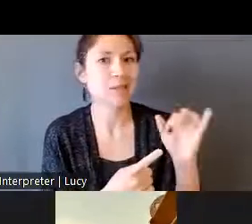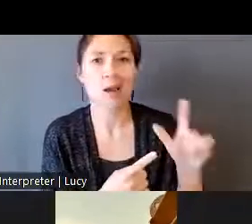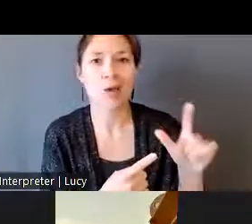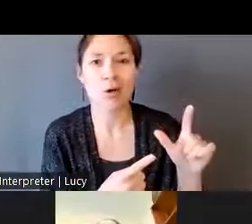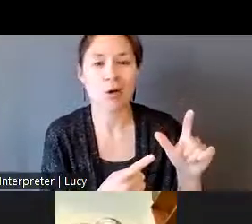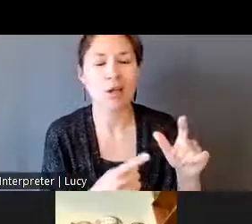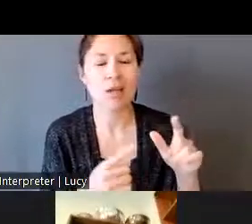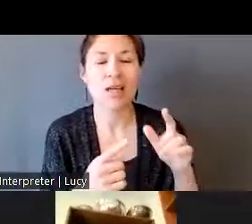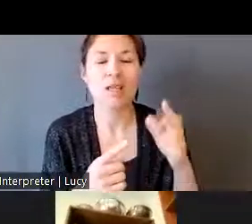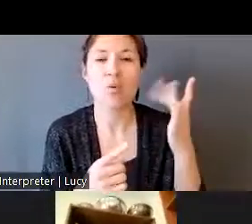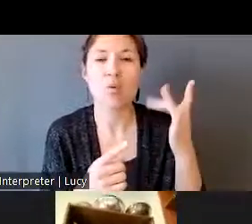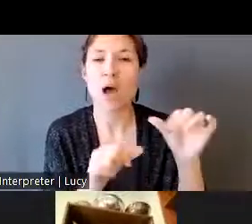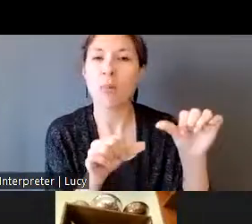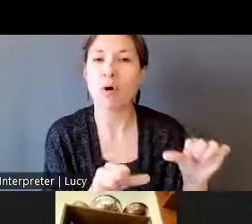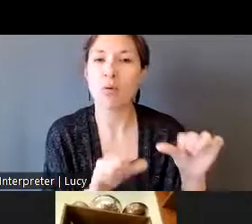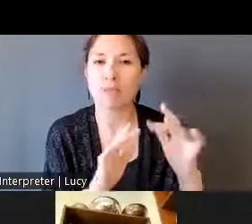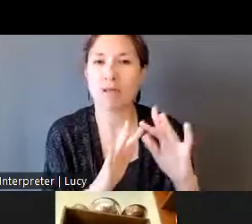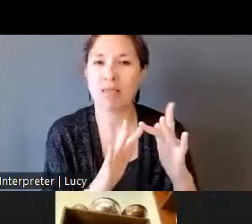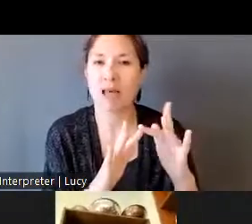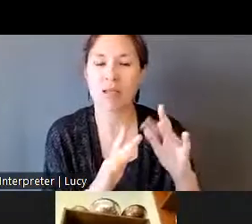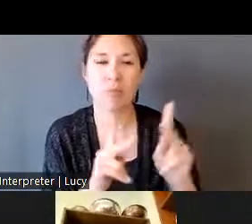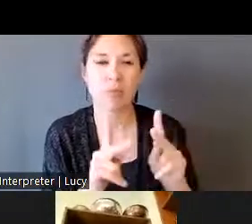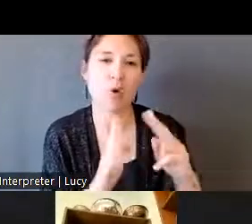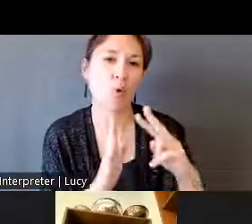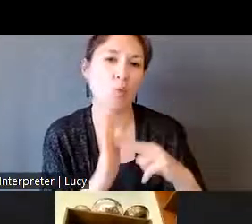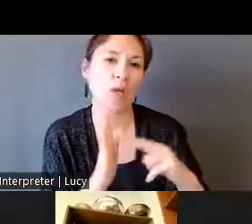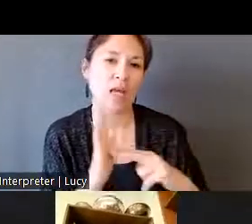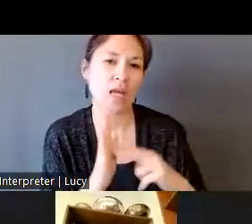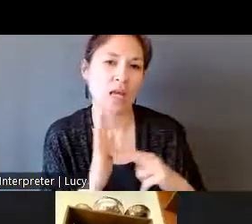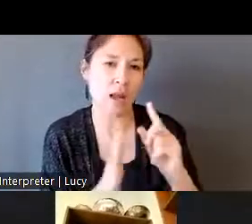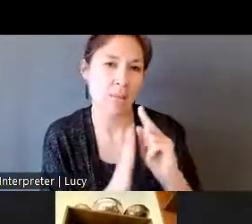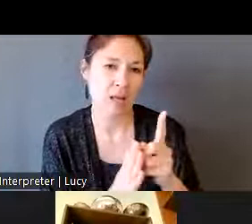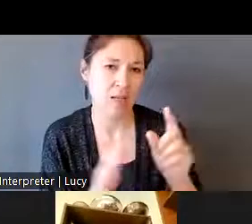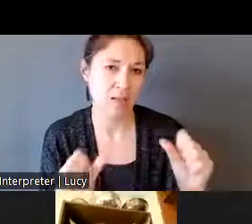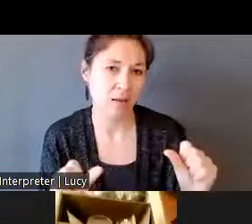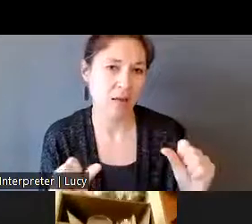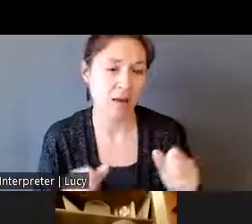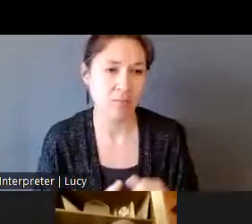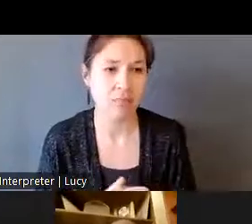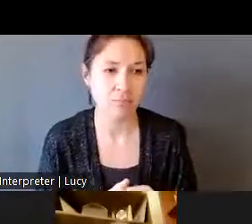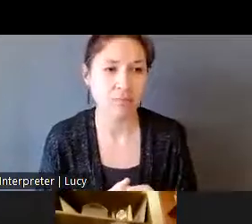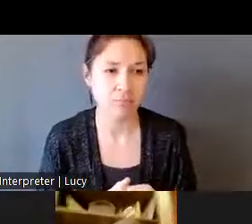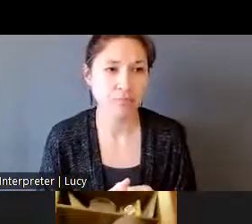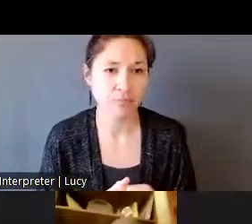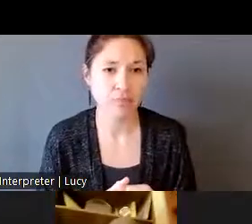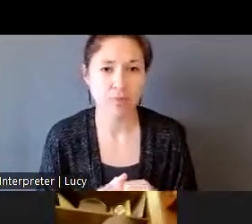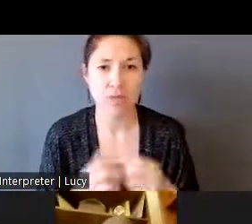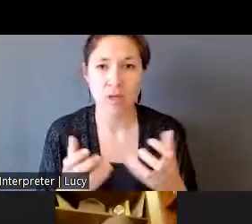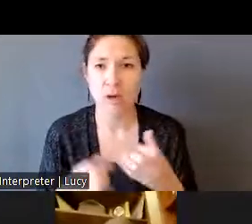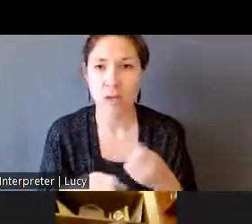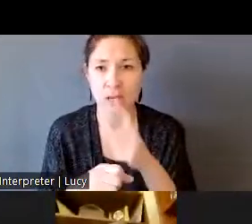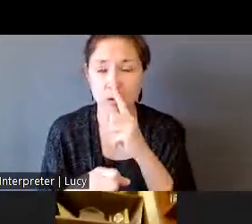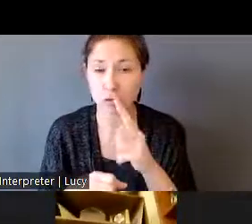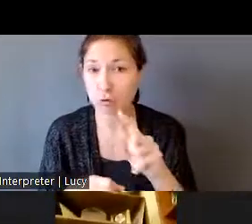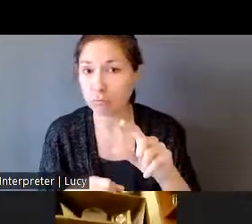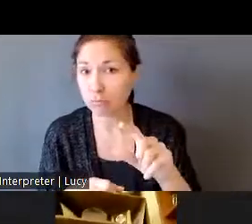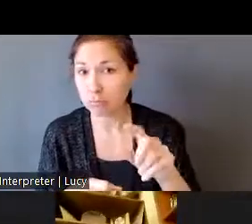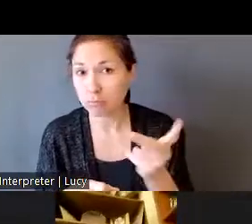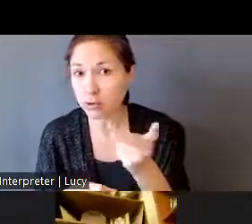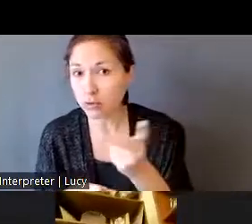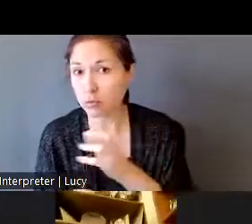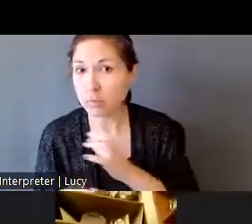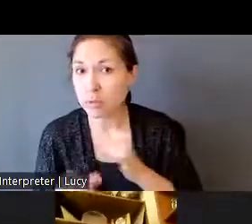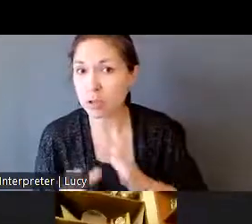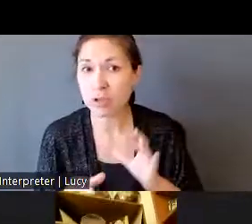of months ago. So I want an opportunity for my fellow commissioners, if you have any questions about the April